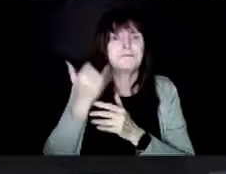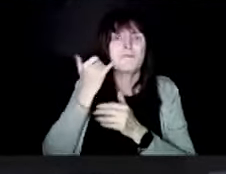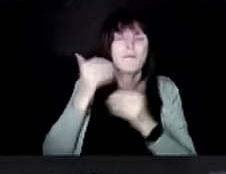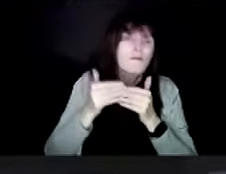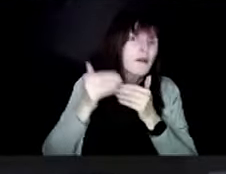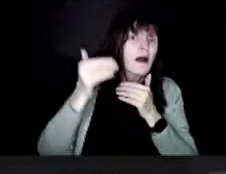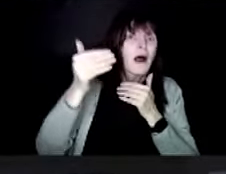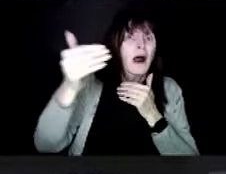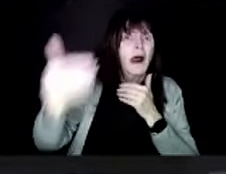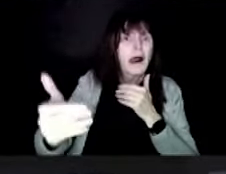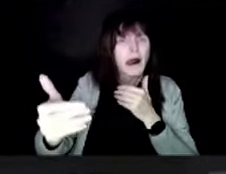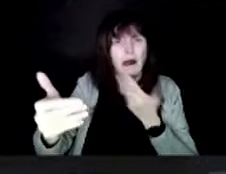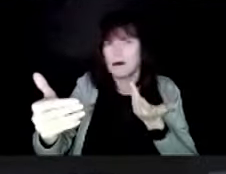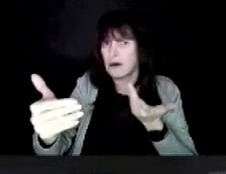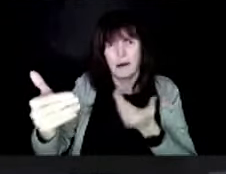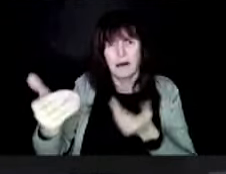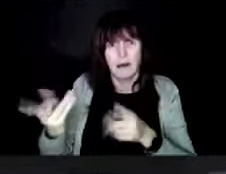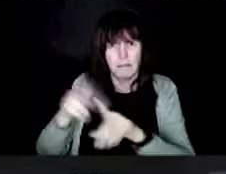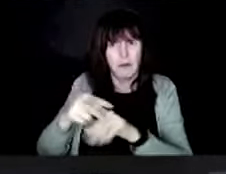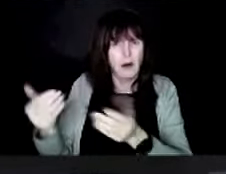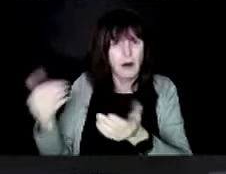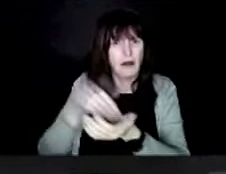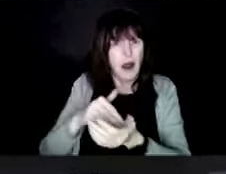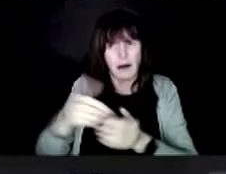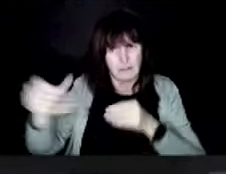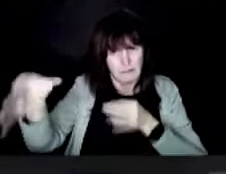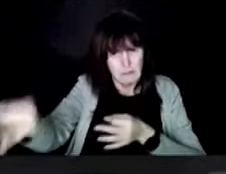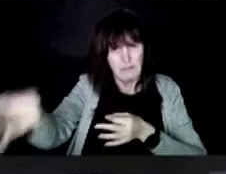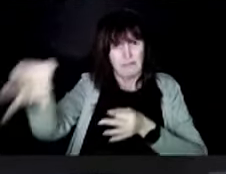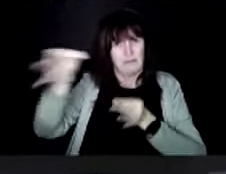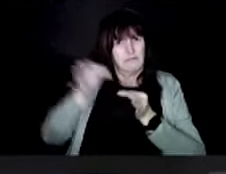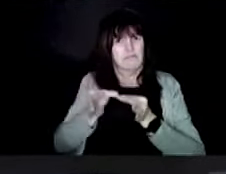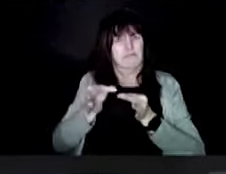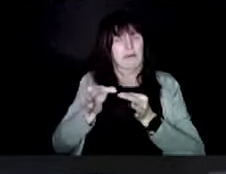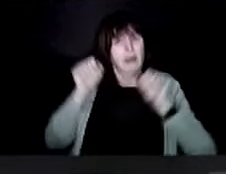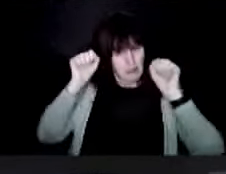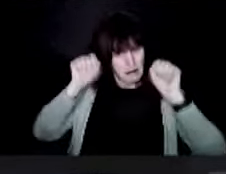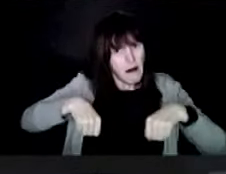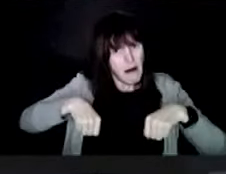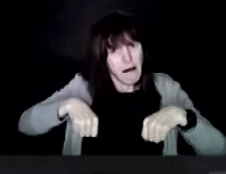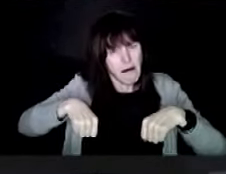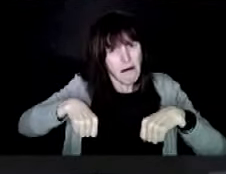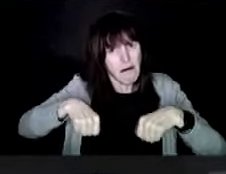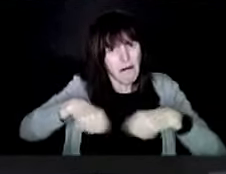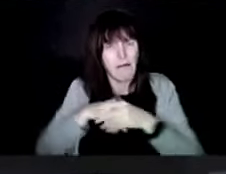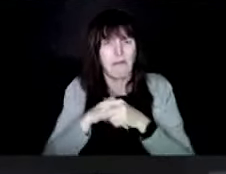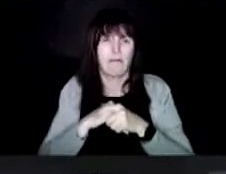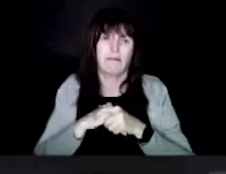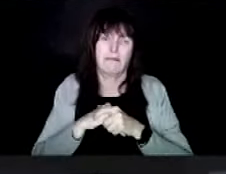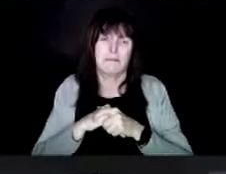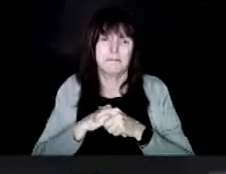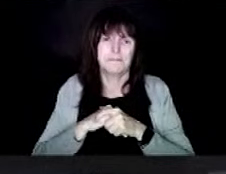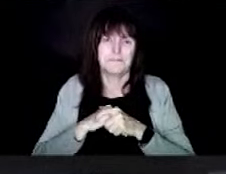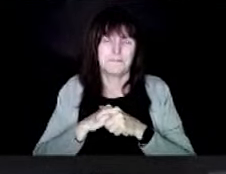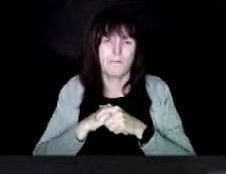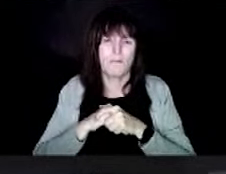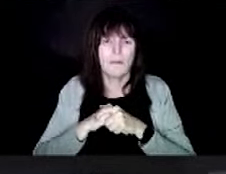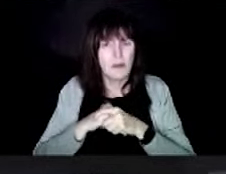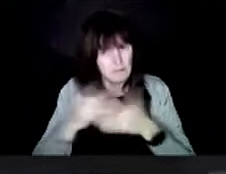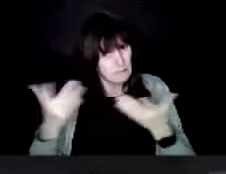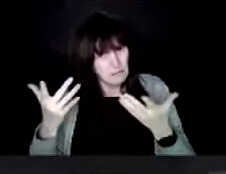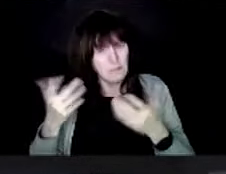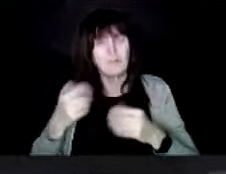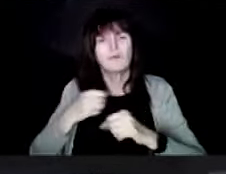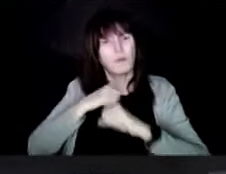a rebound in admissions, will continue to protect Ontarians against this virus, and